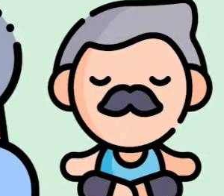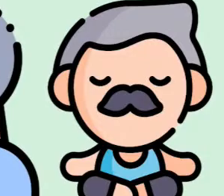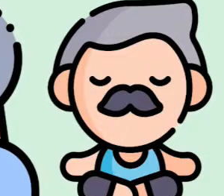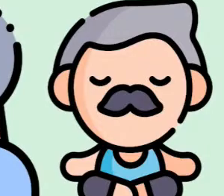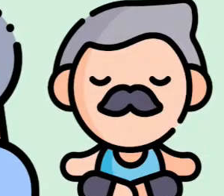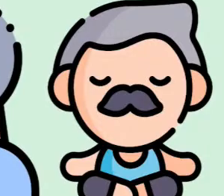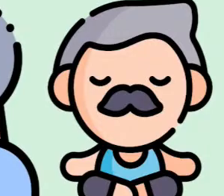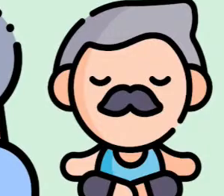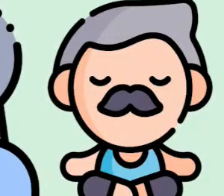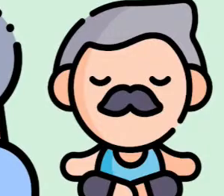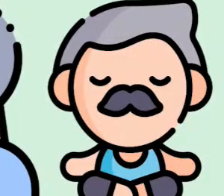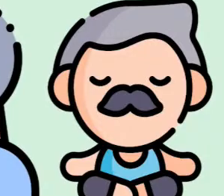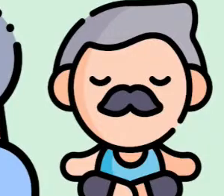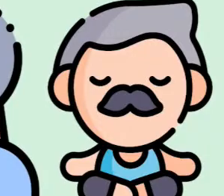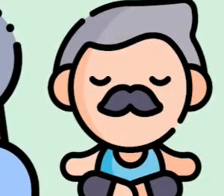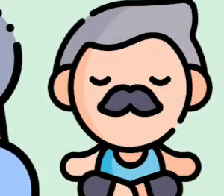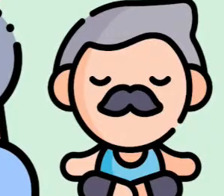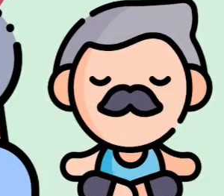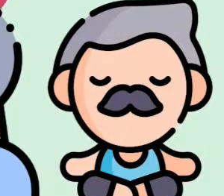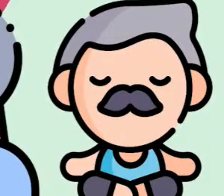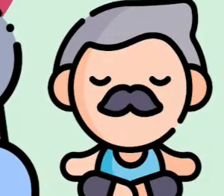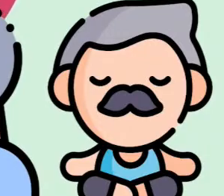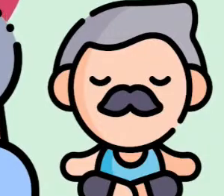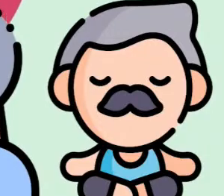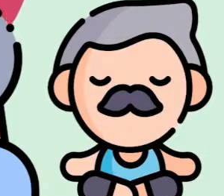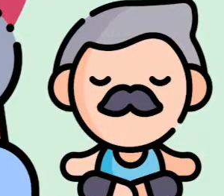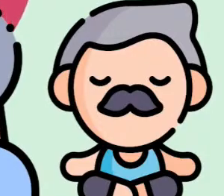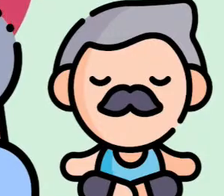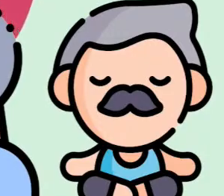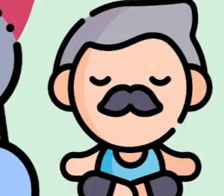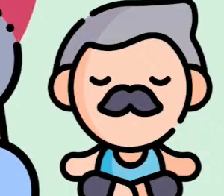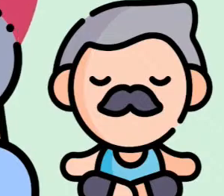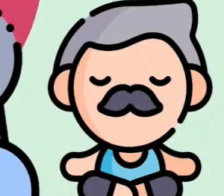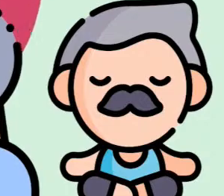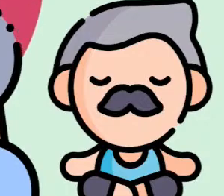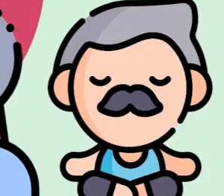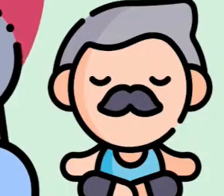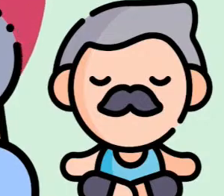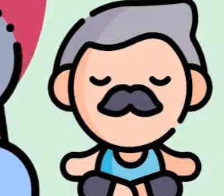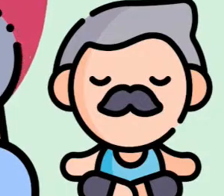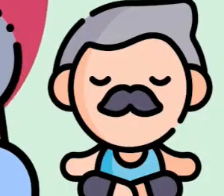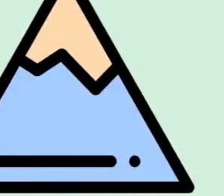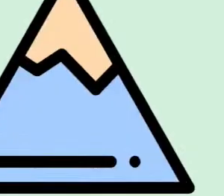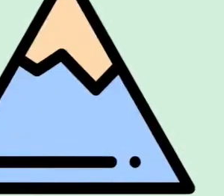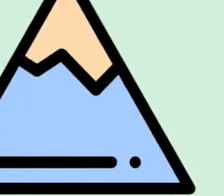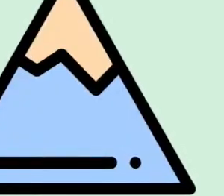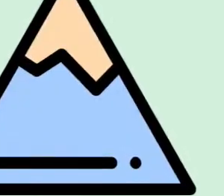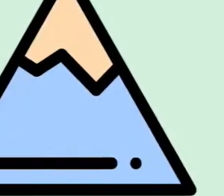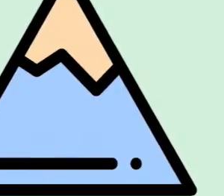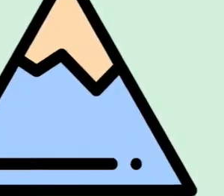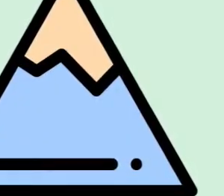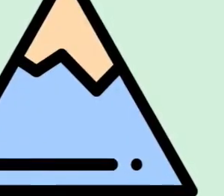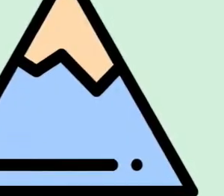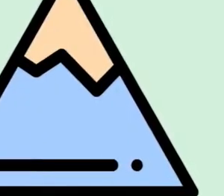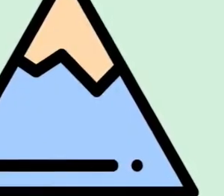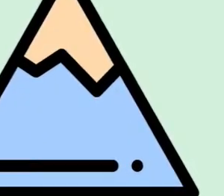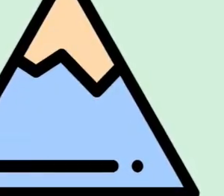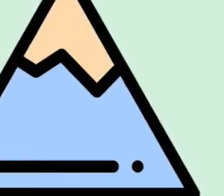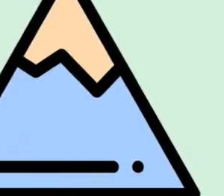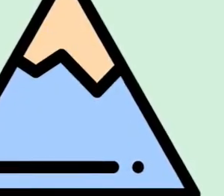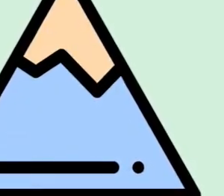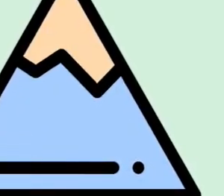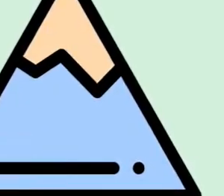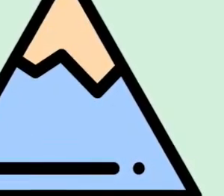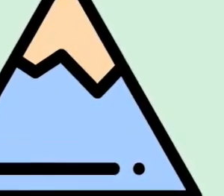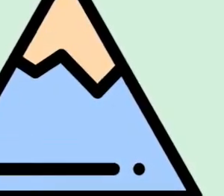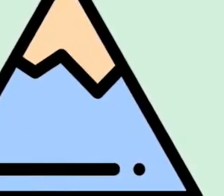breathing, yoga, meditation, stretching, and relaxing visual imagery. Focus on positive aspects